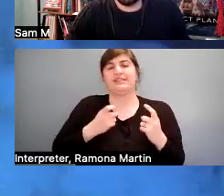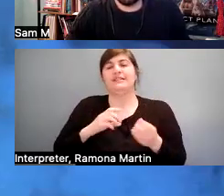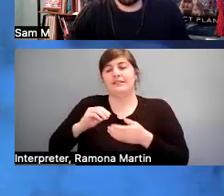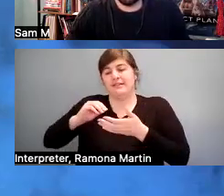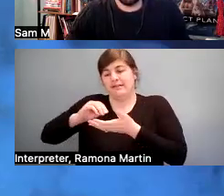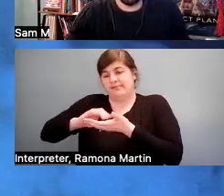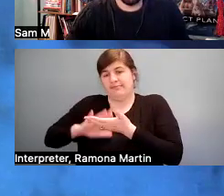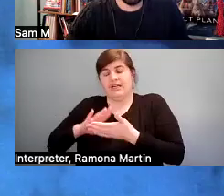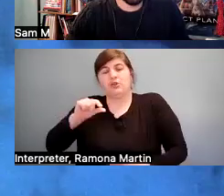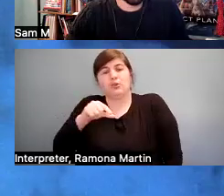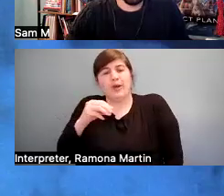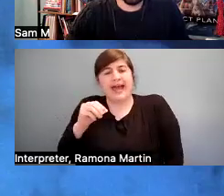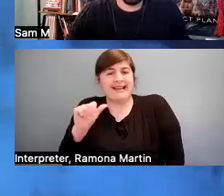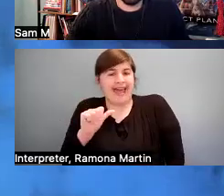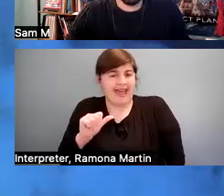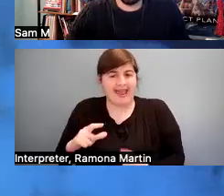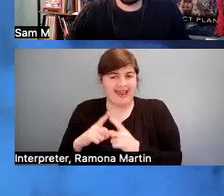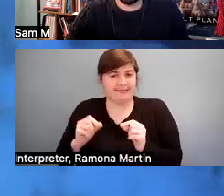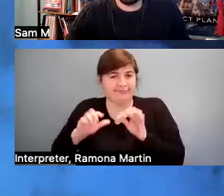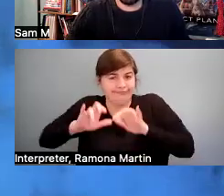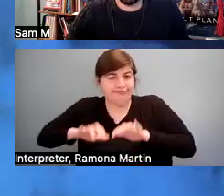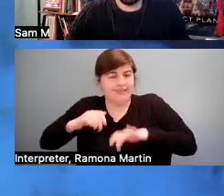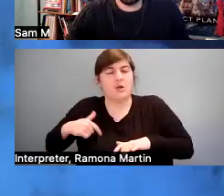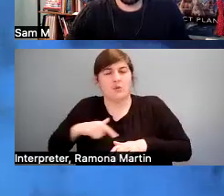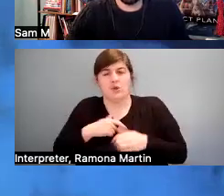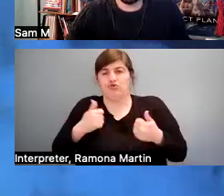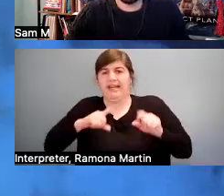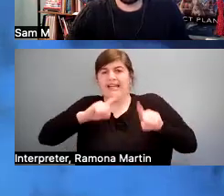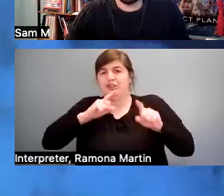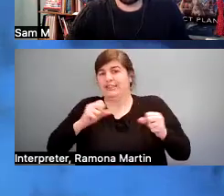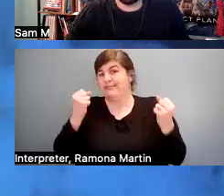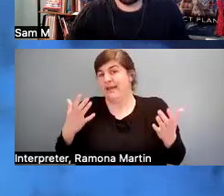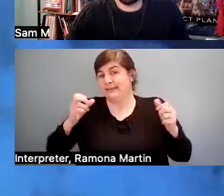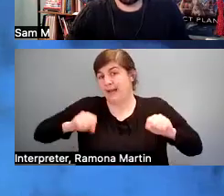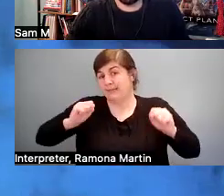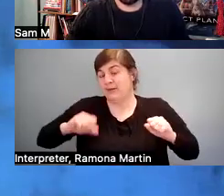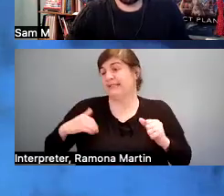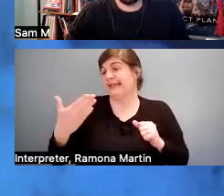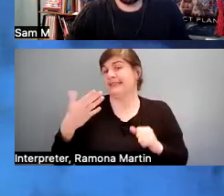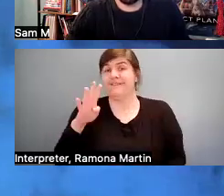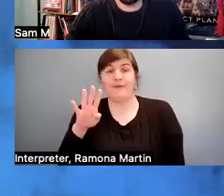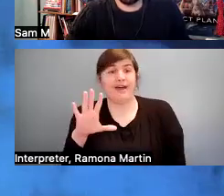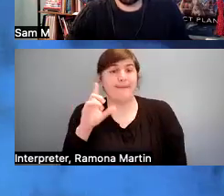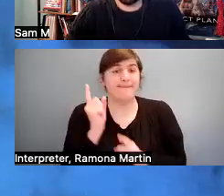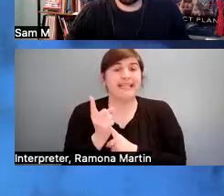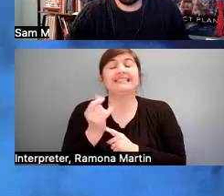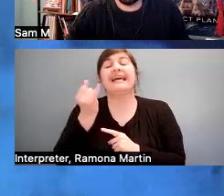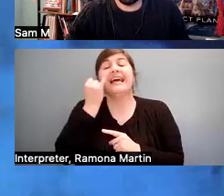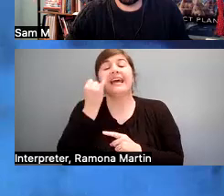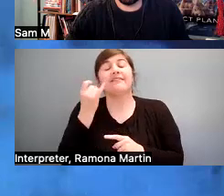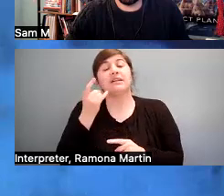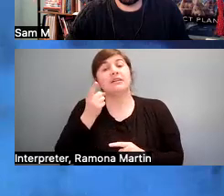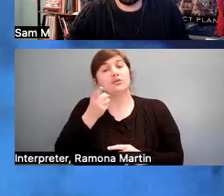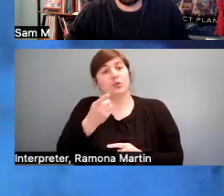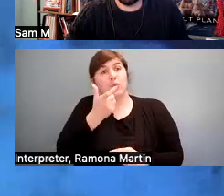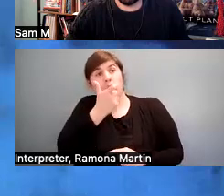session or section at the bottom. We will get through as many as we possibly can over the next 45 minutes. If you're